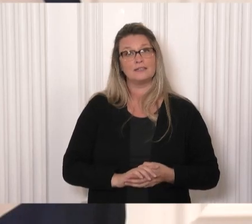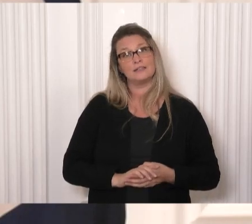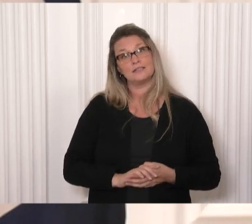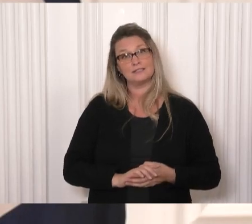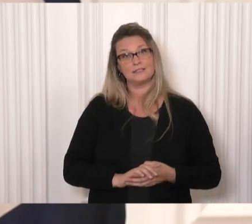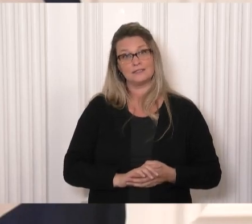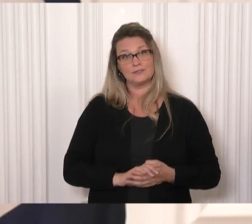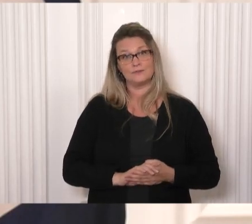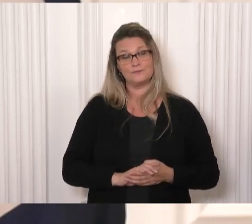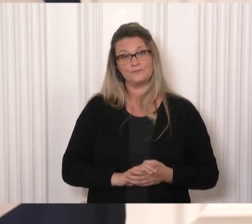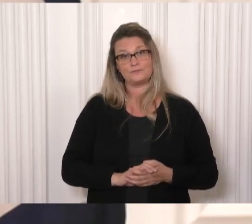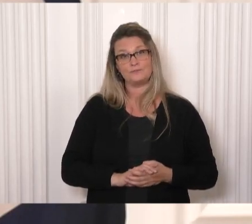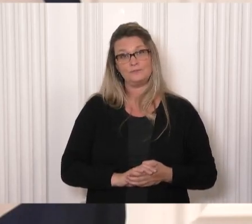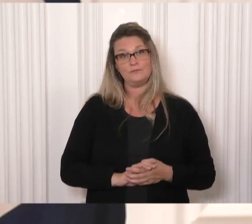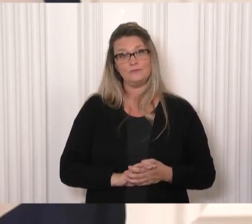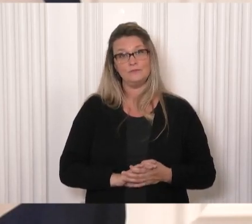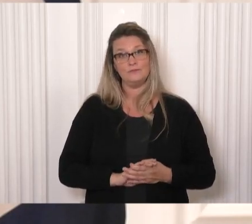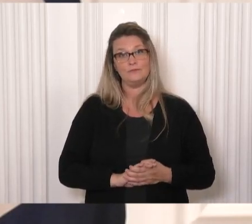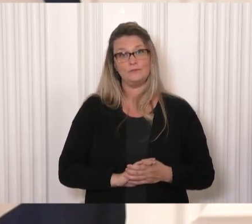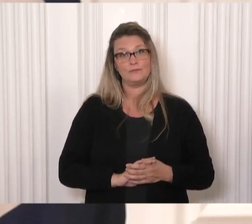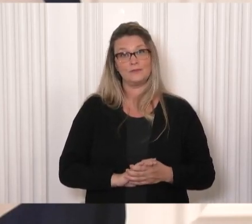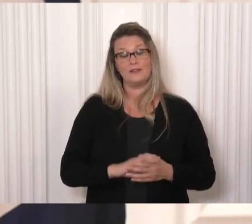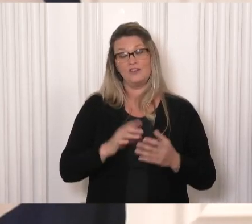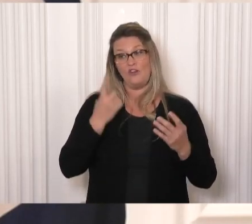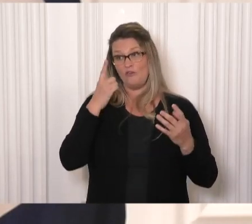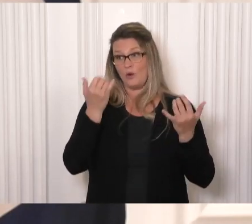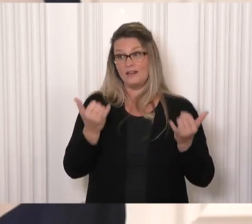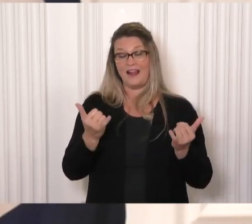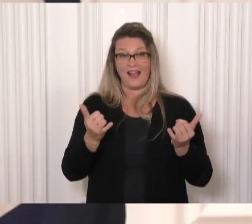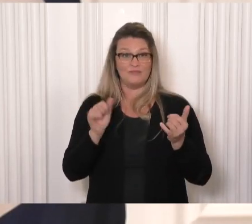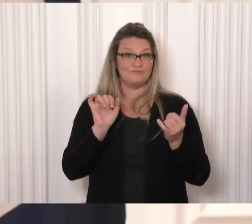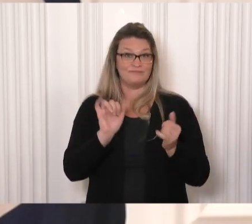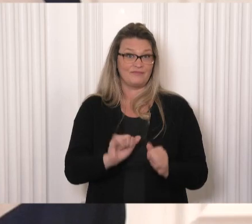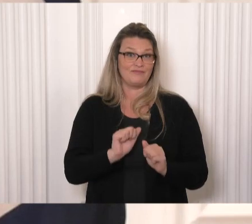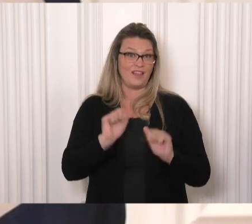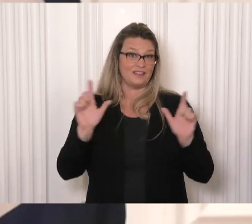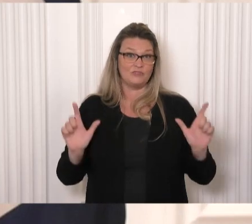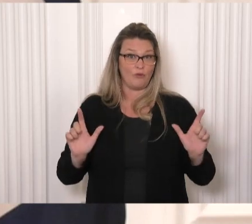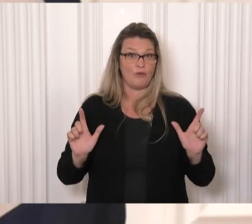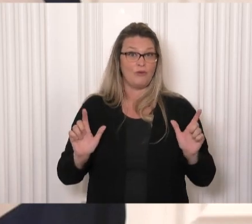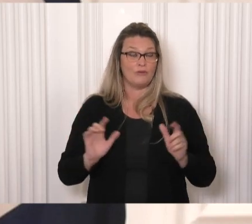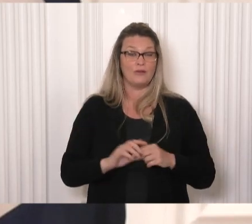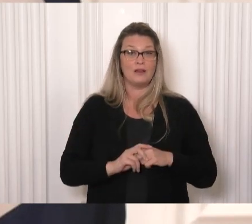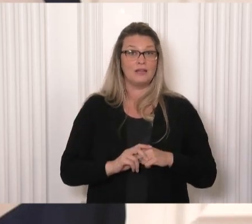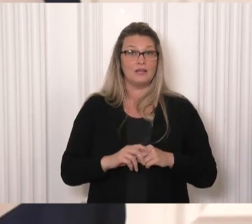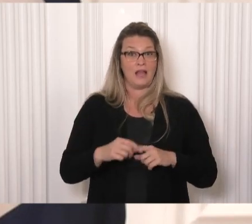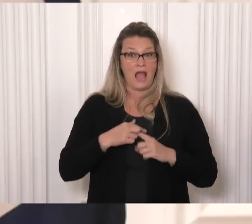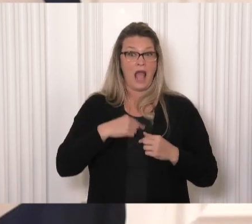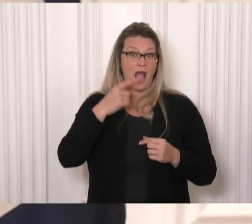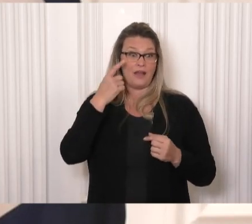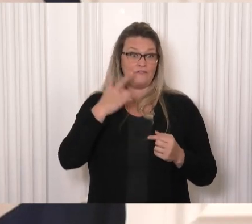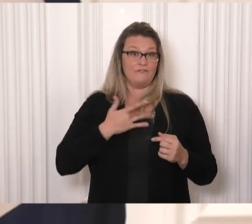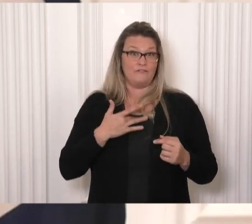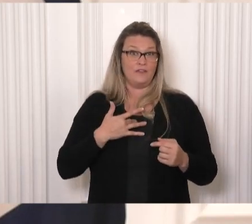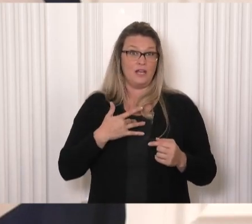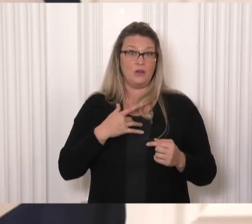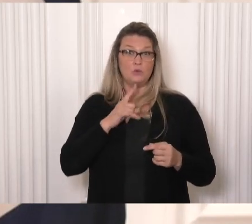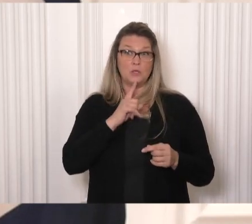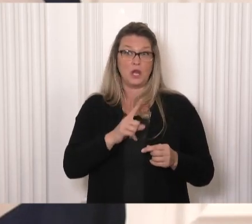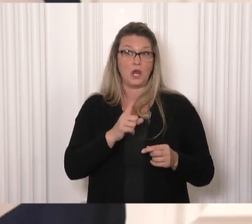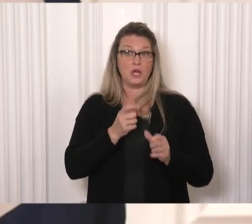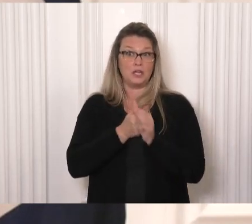I guess, you know, from my standpoint, you know, that's about it. You know, I think we're on top of it, and we've